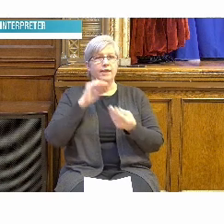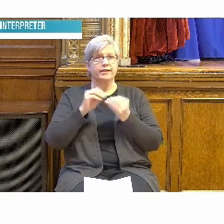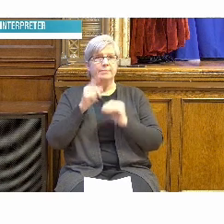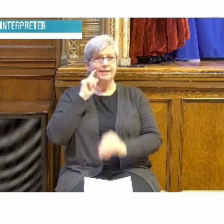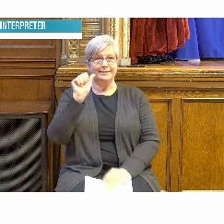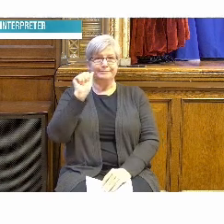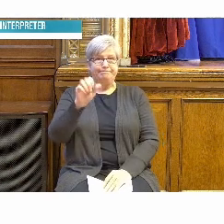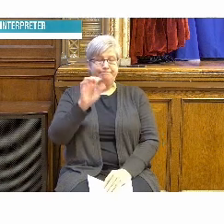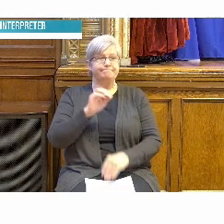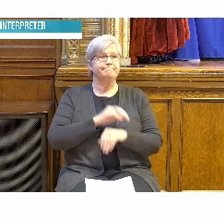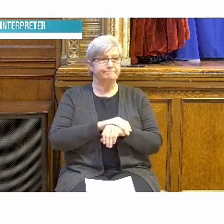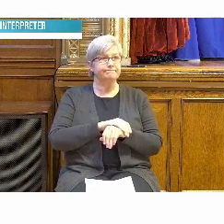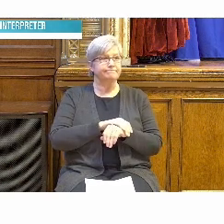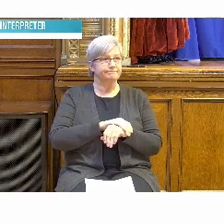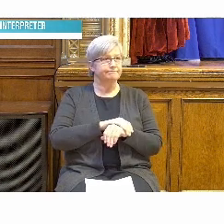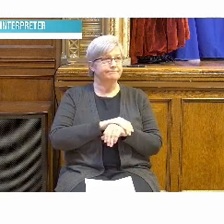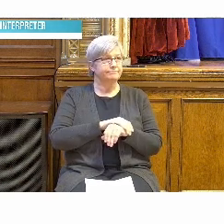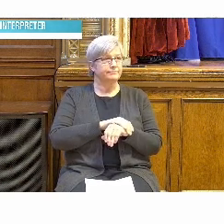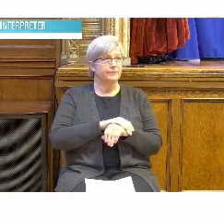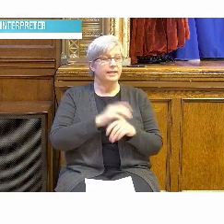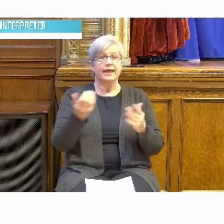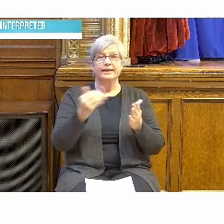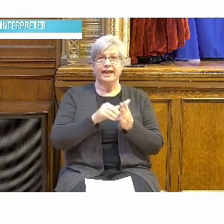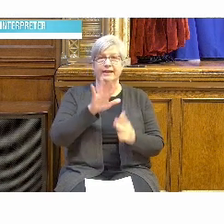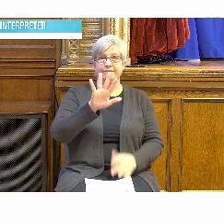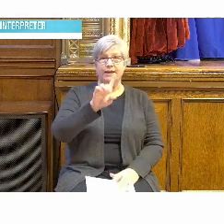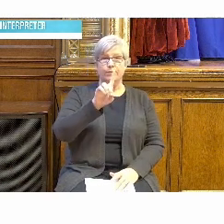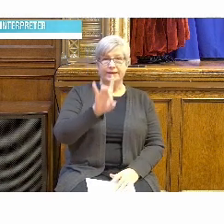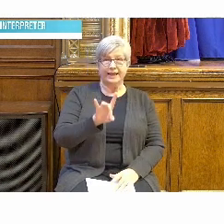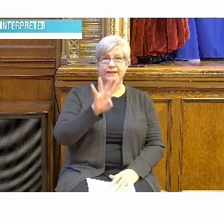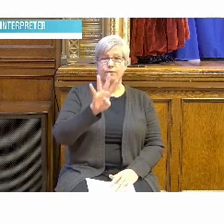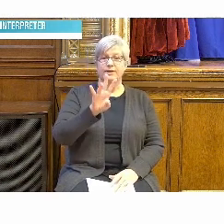that that I shared earlier. Again, it's